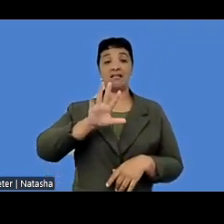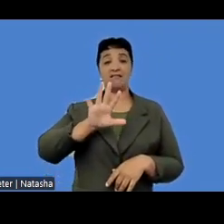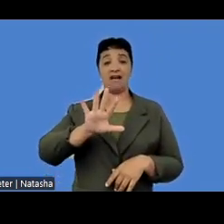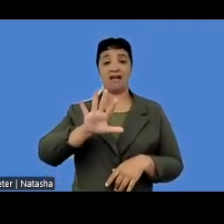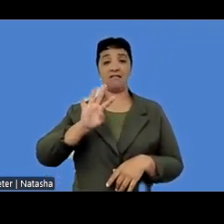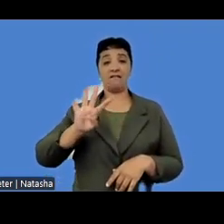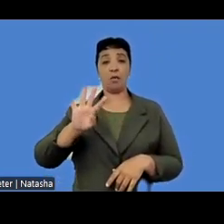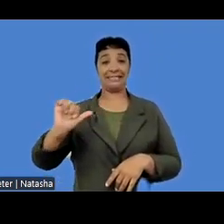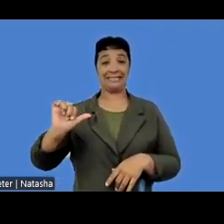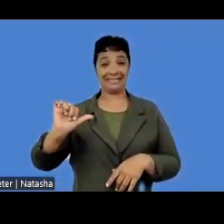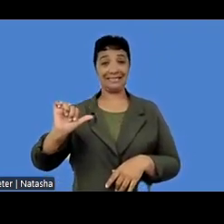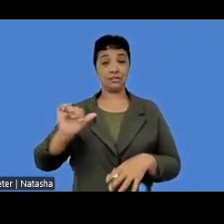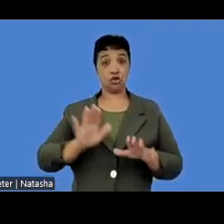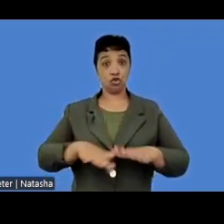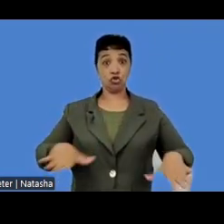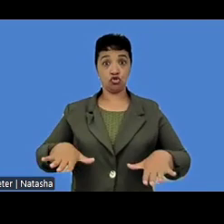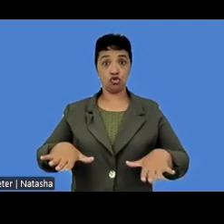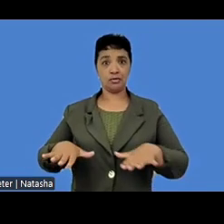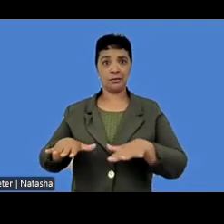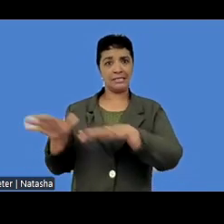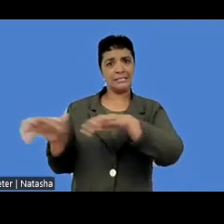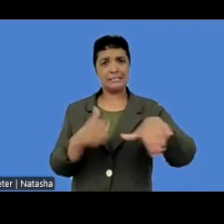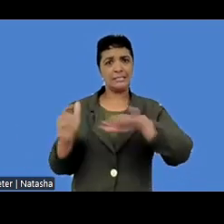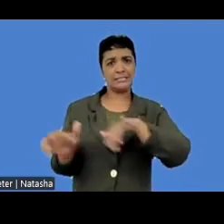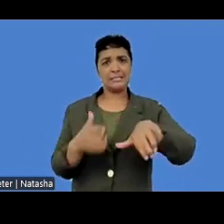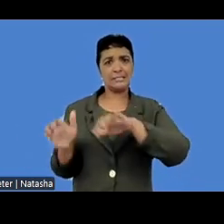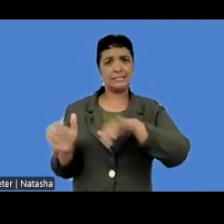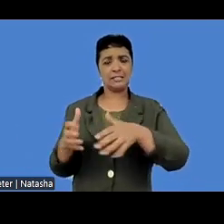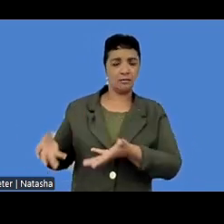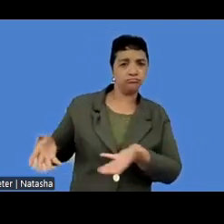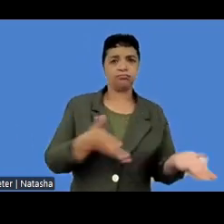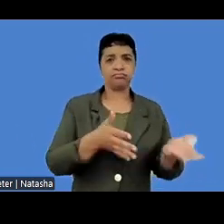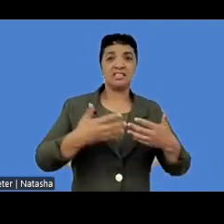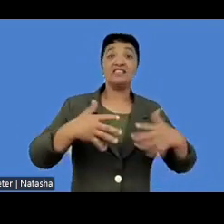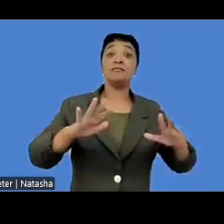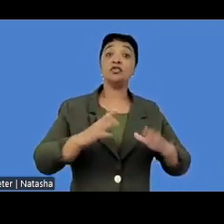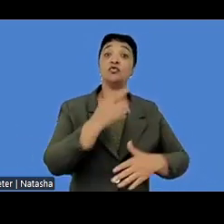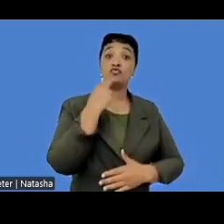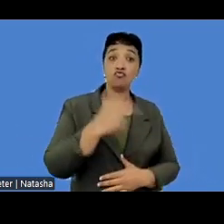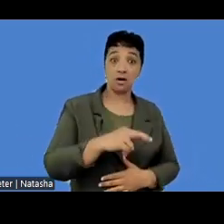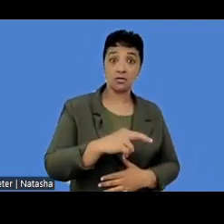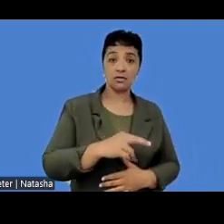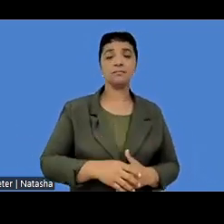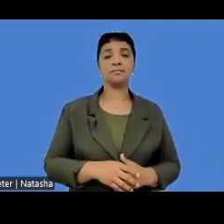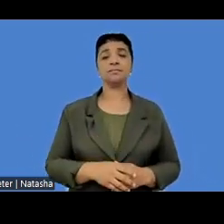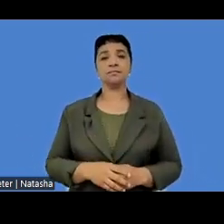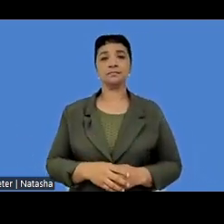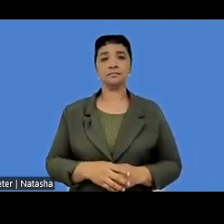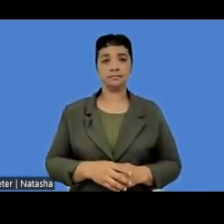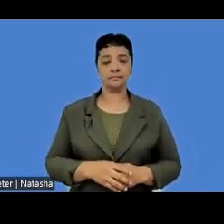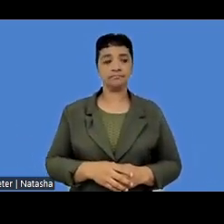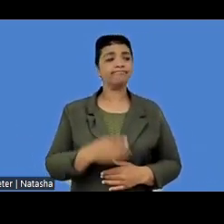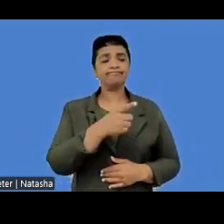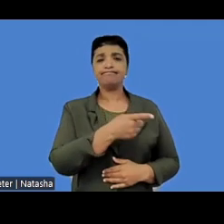19,546. And as I have already mentioned, the half of them may have some kind